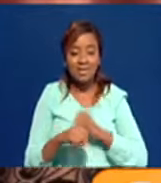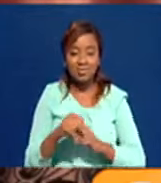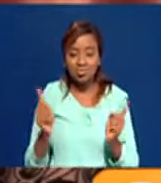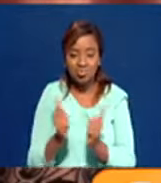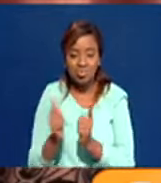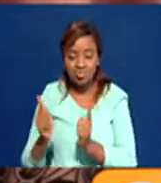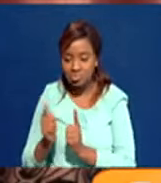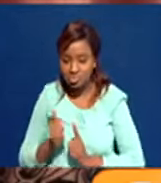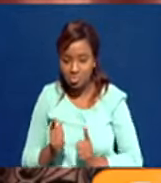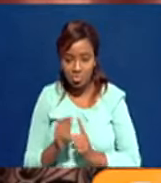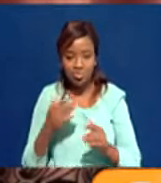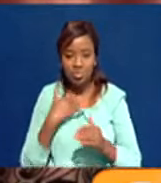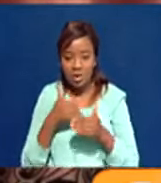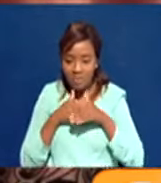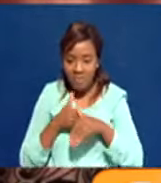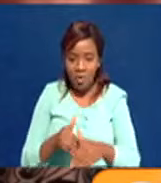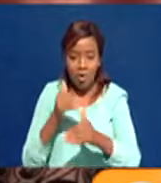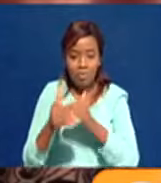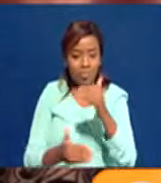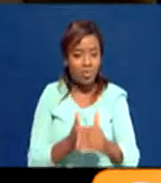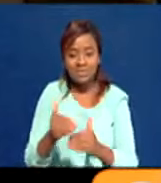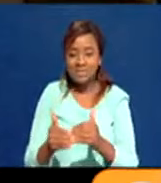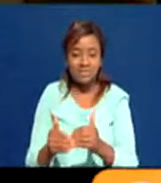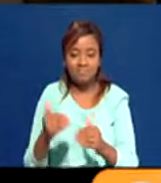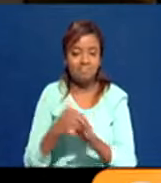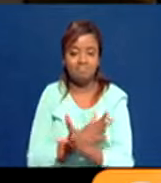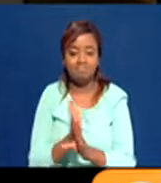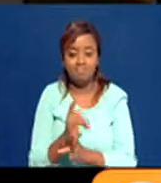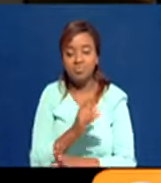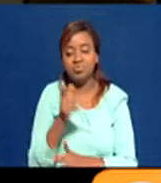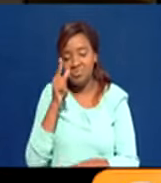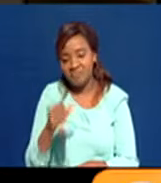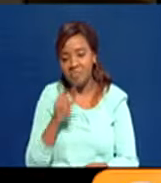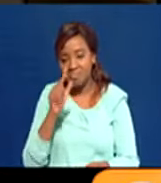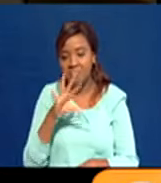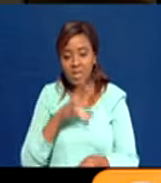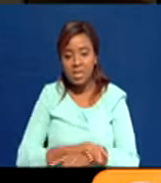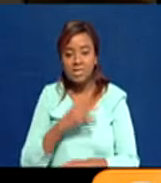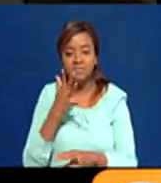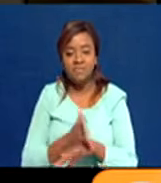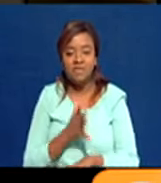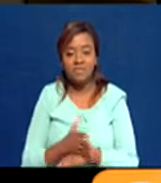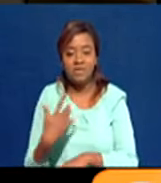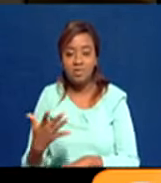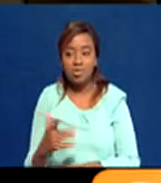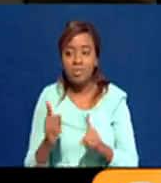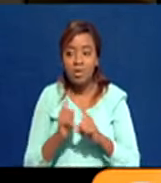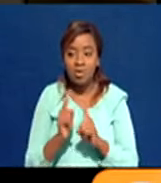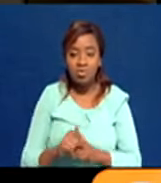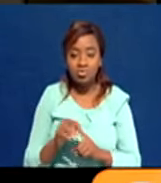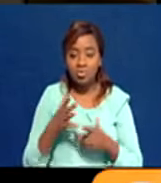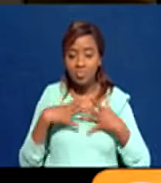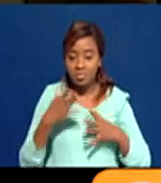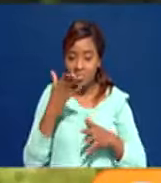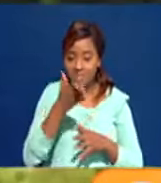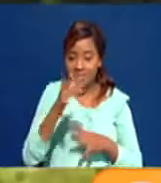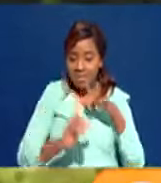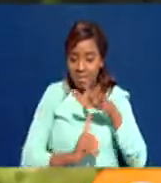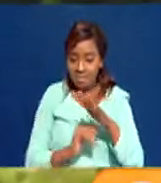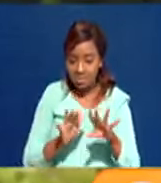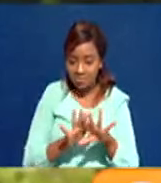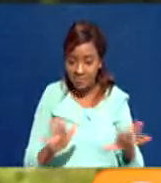follow the procedures, end up getting fake documents. Mokaya says brokers have infiltrated the land registry with a singular aim to